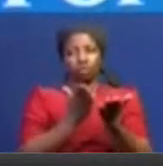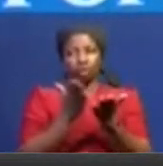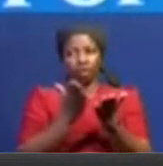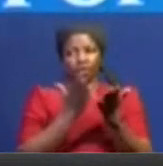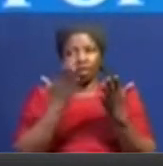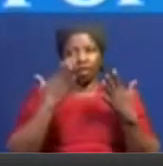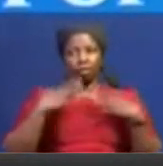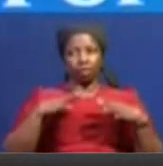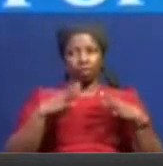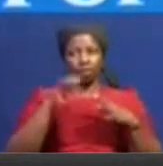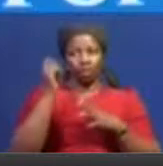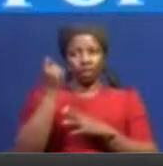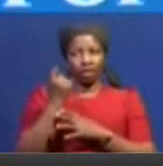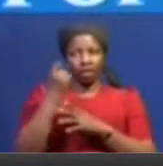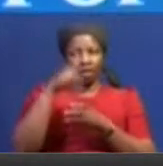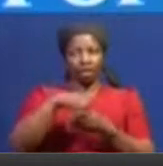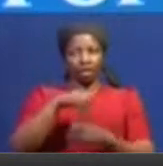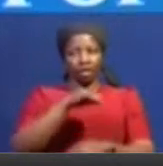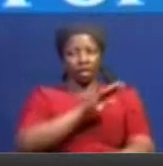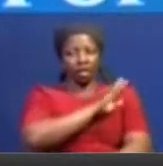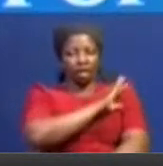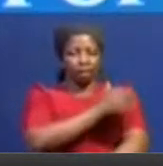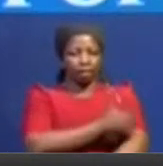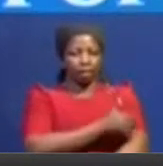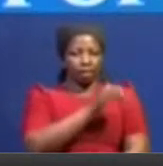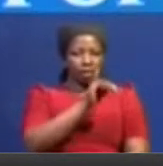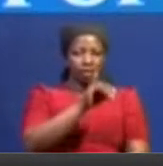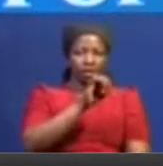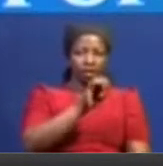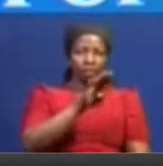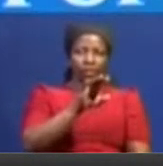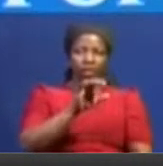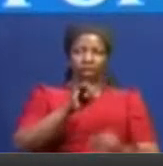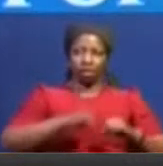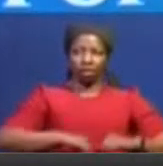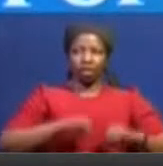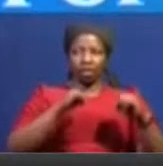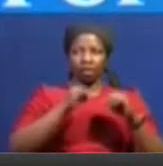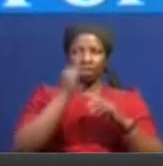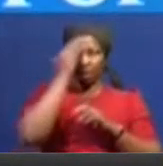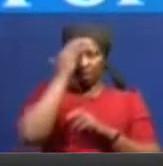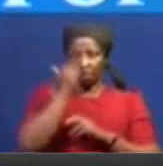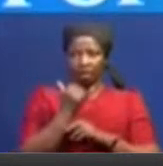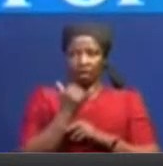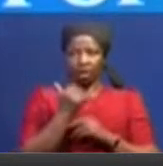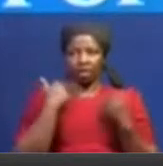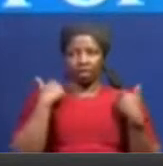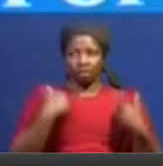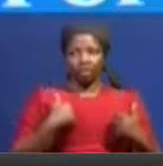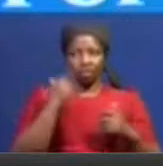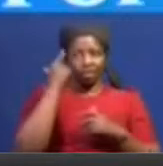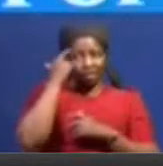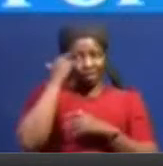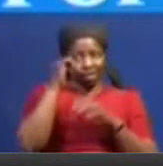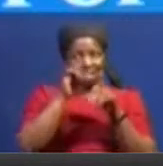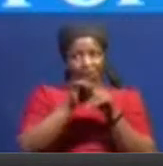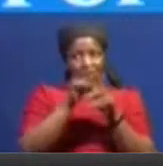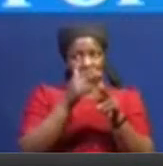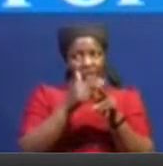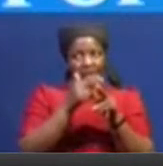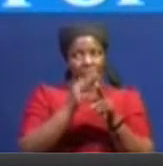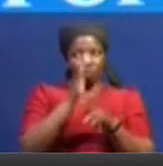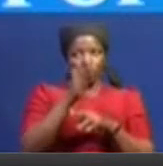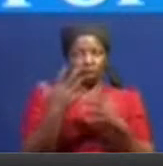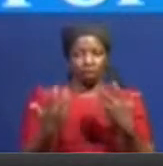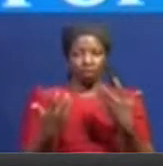of Kenya in the capacity of IEBC chair, because I think even the name would go very well